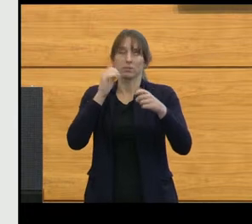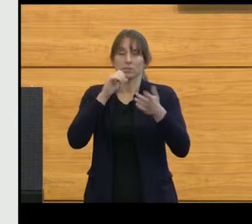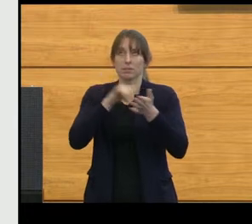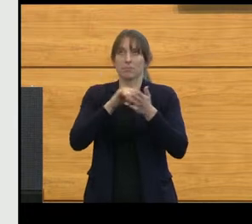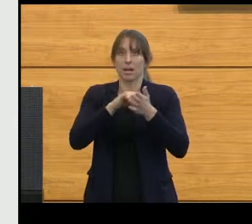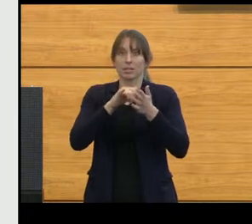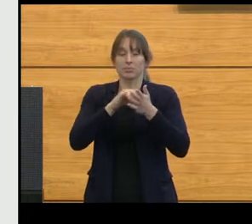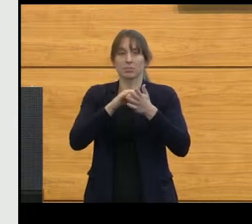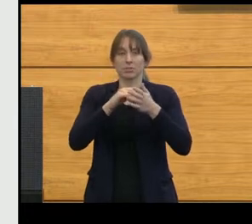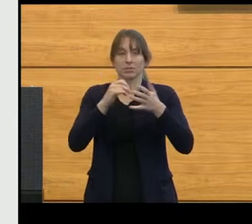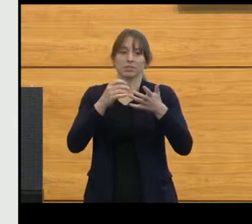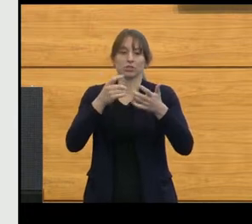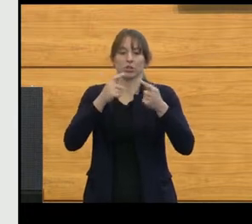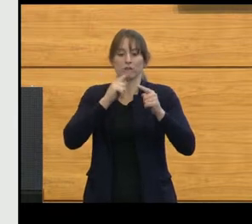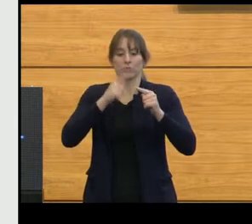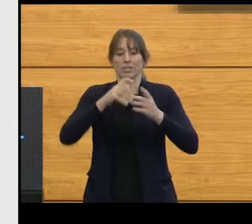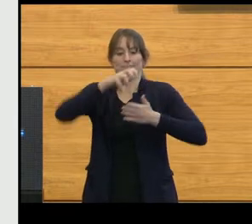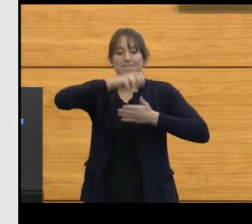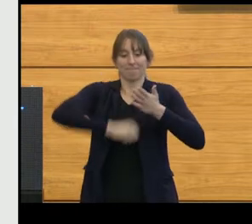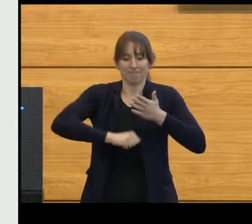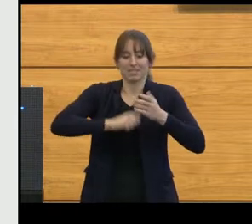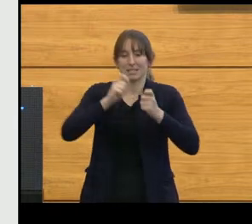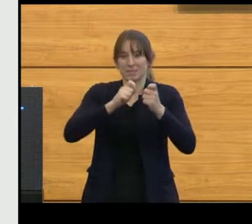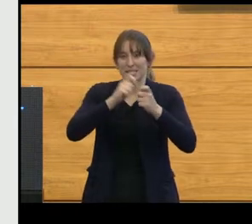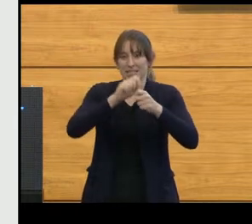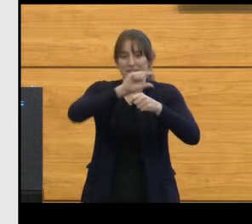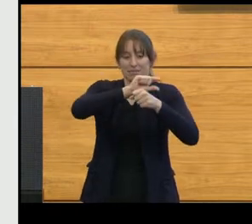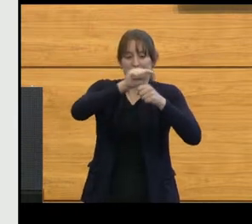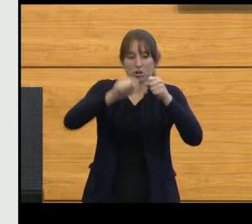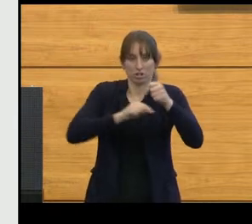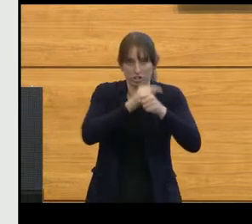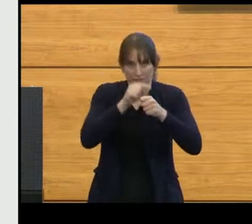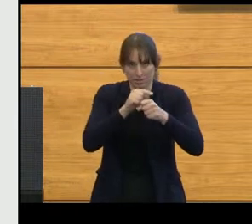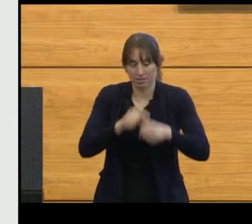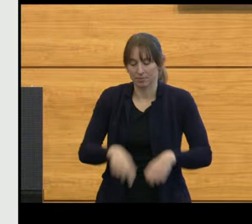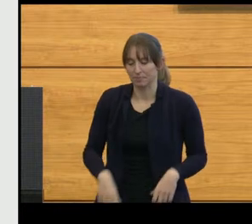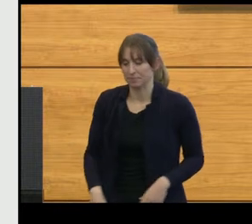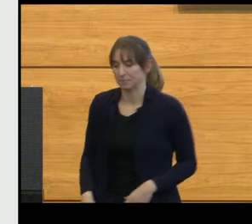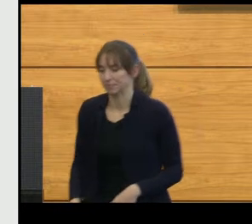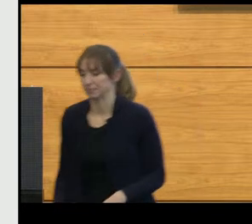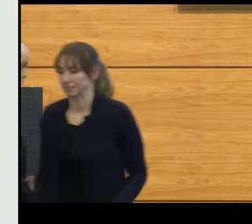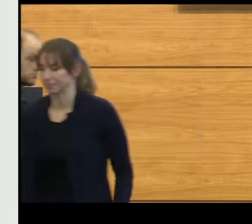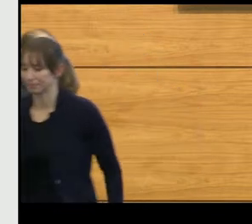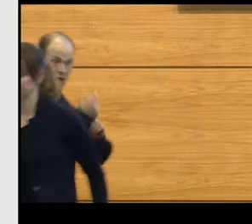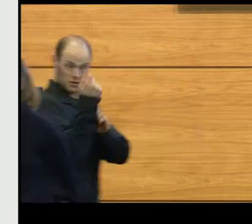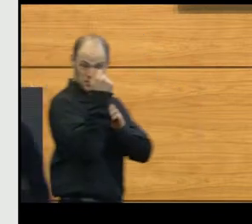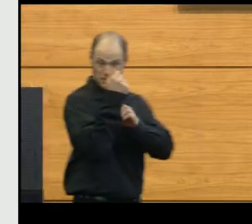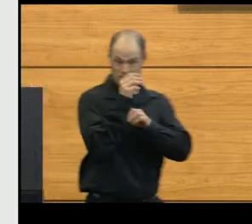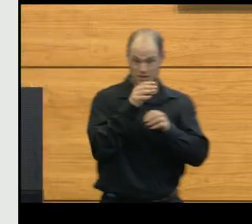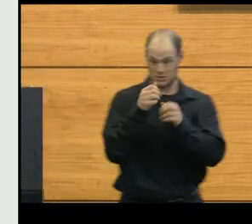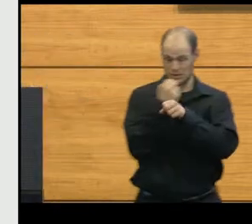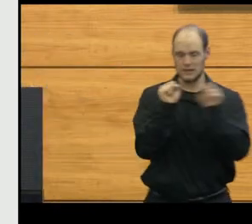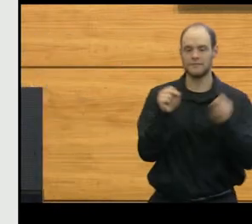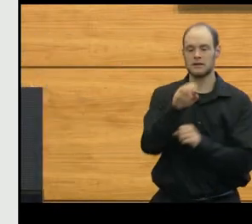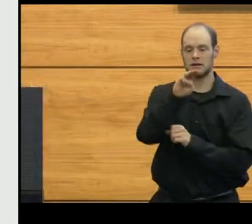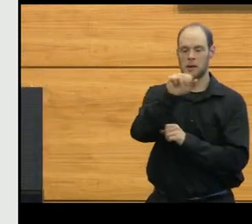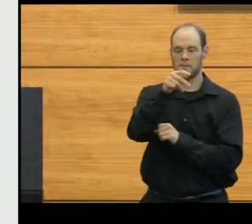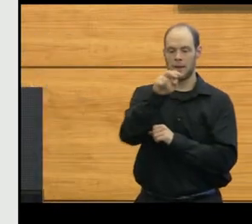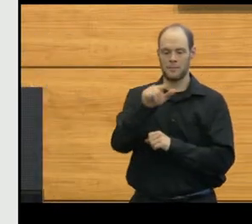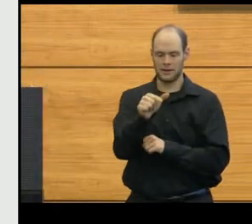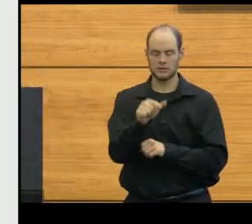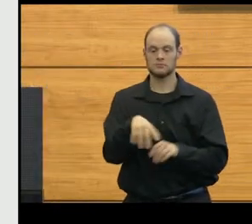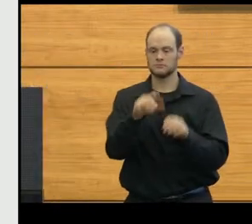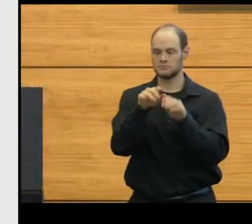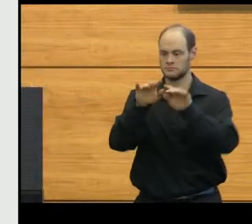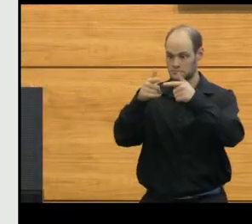of the functioning tissue. So how do we take them out safely? Well, mapping is one of the ways we can do it. We can map